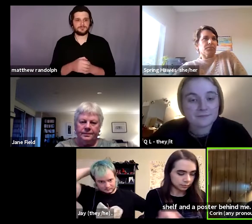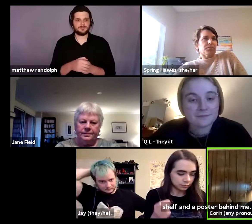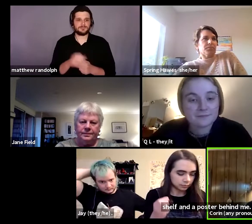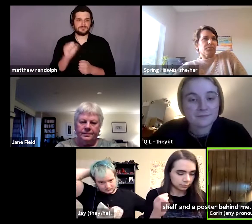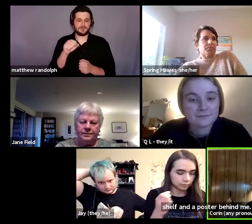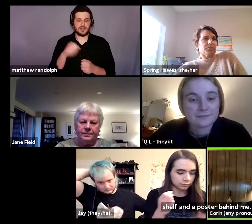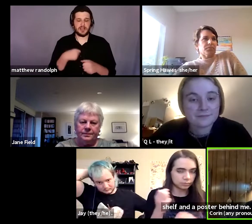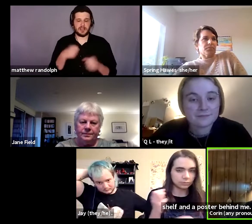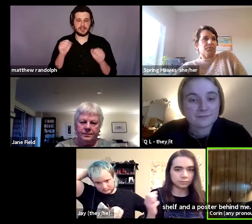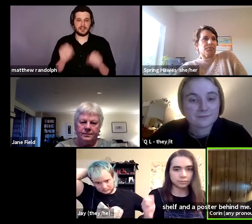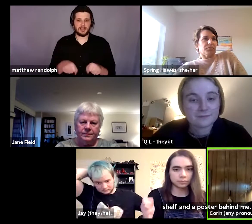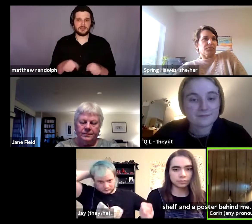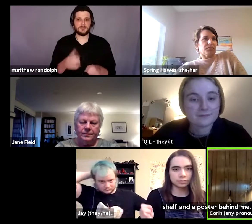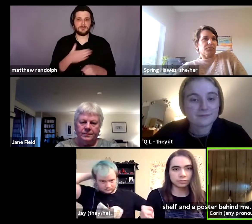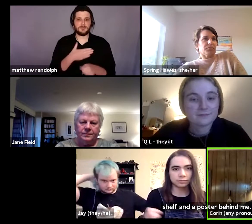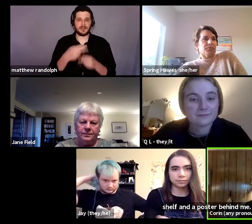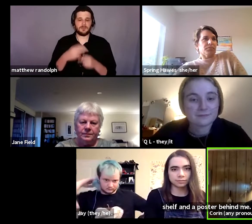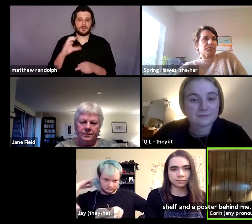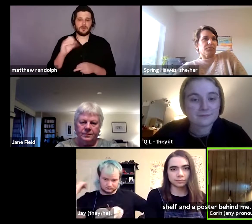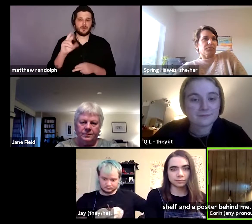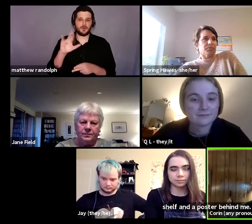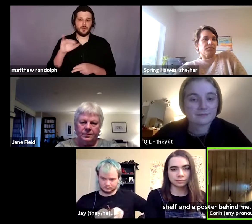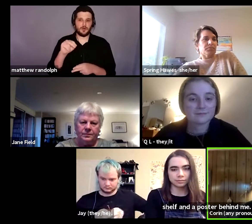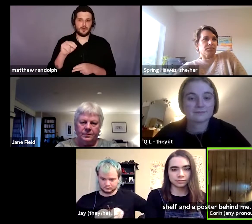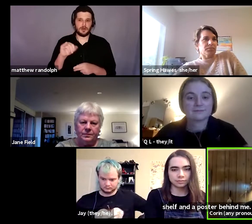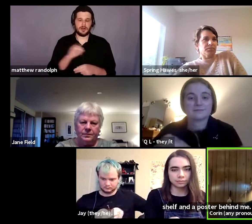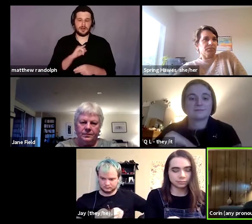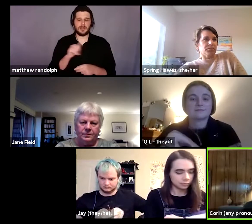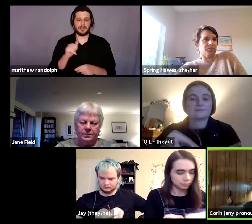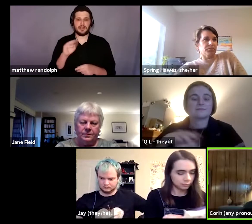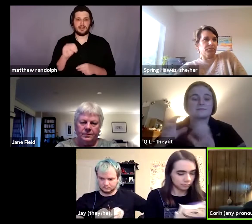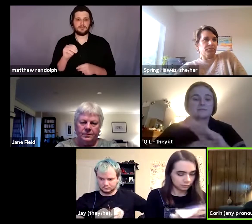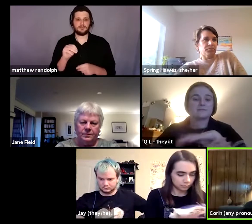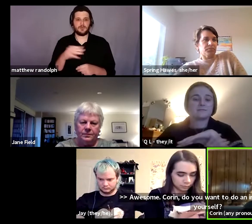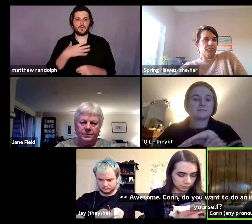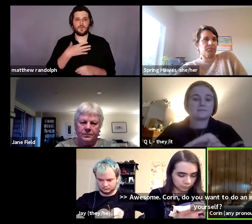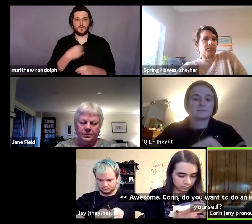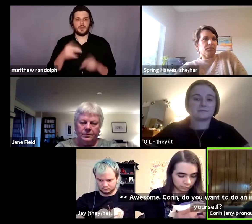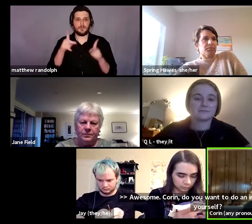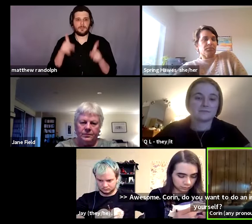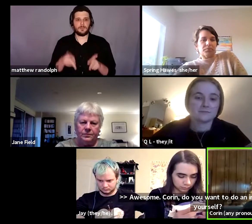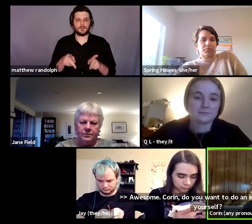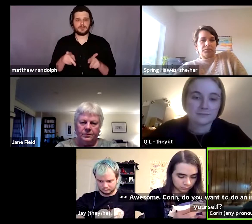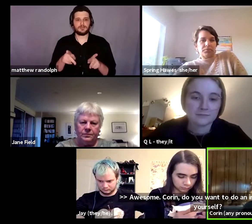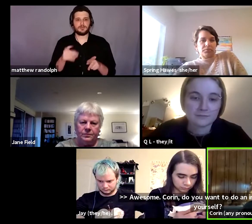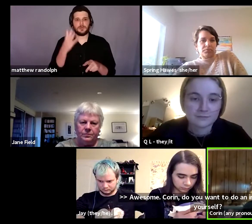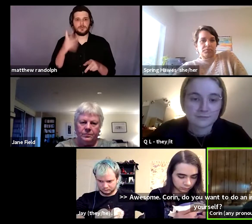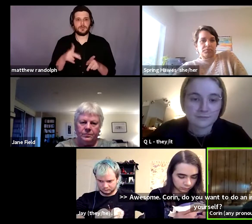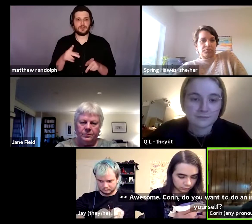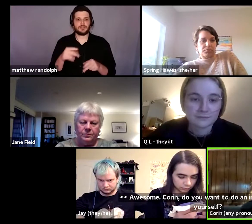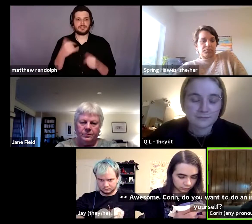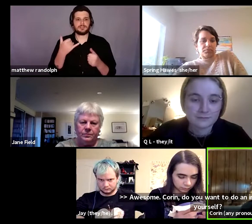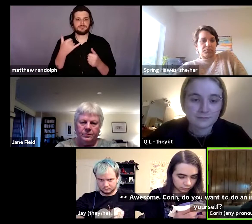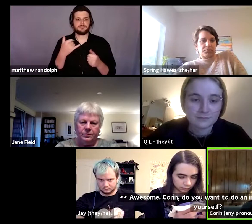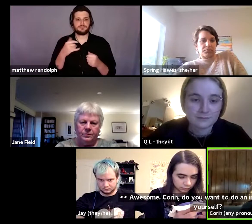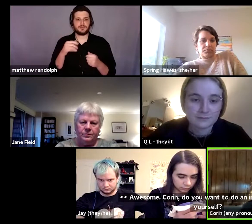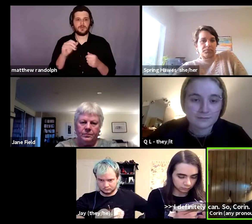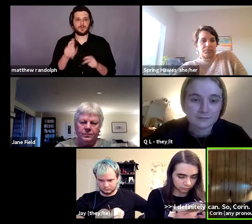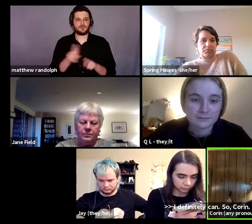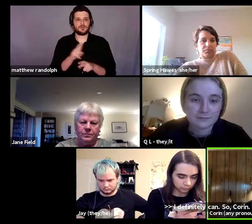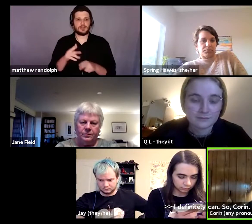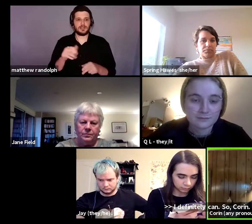definitely can. So, Corin, I am a white person, masculine presenting, wearing